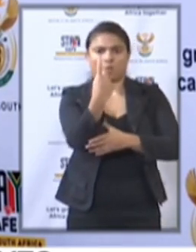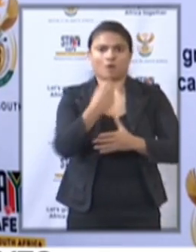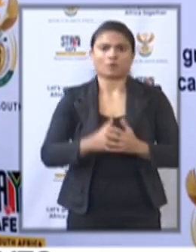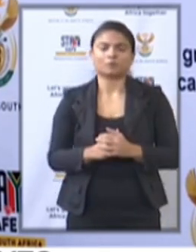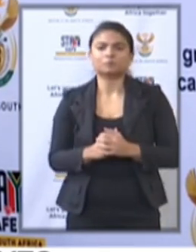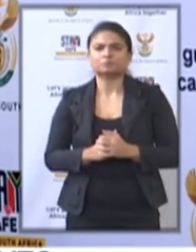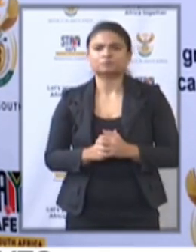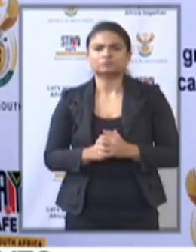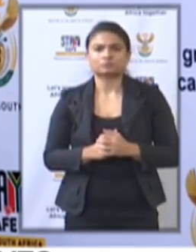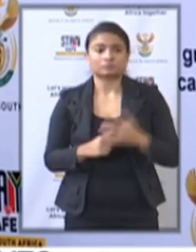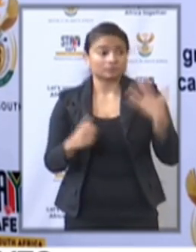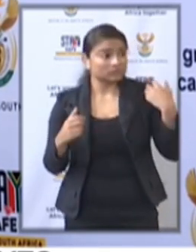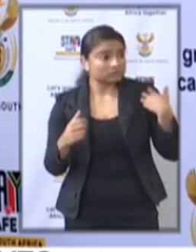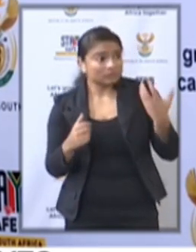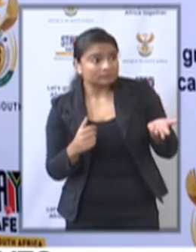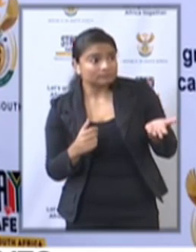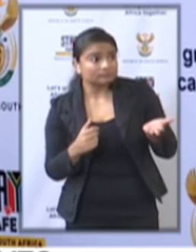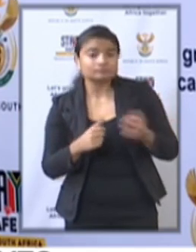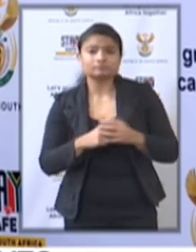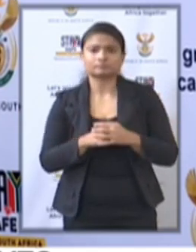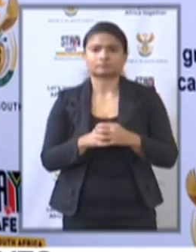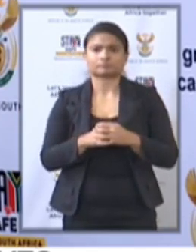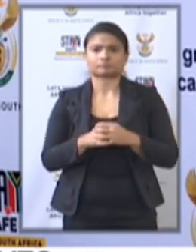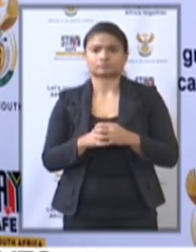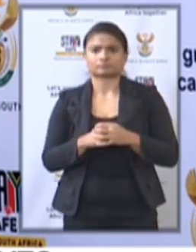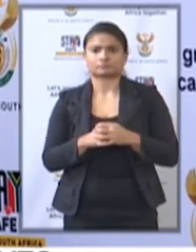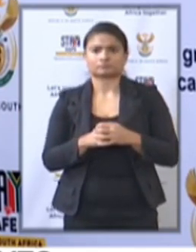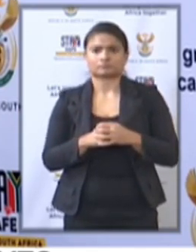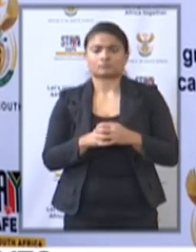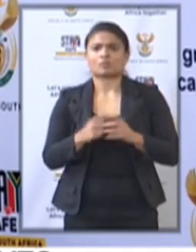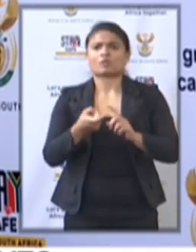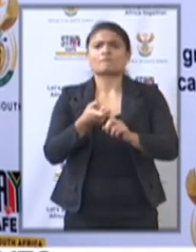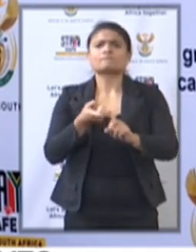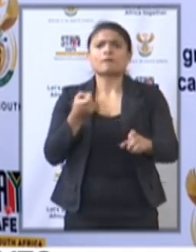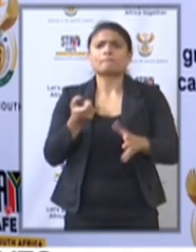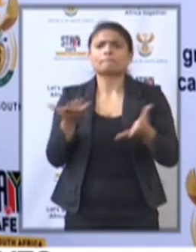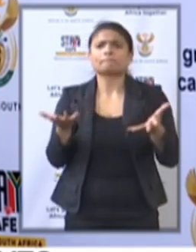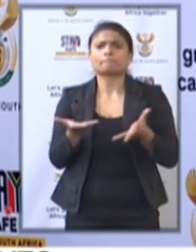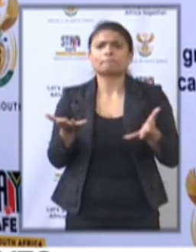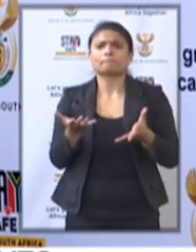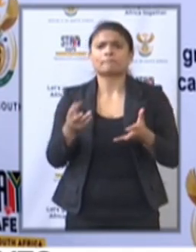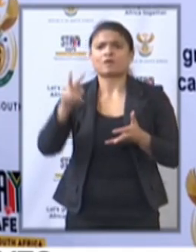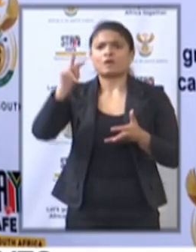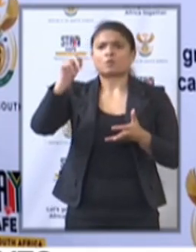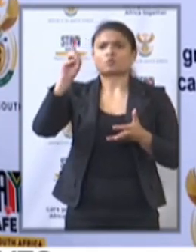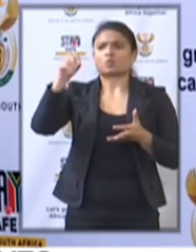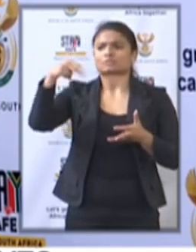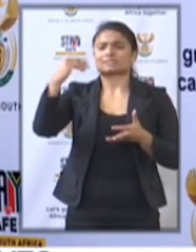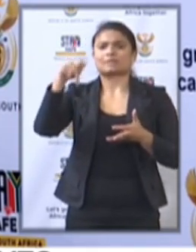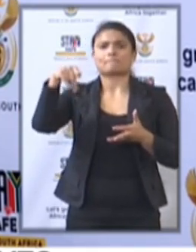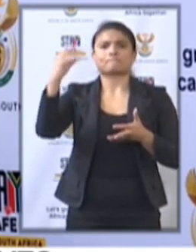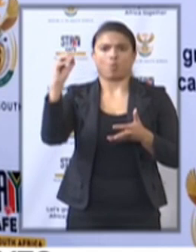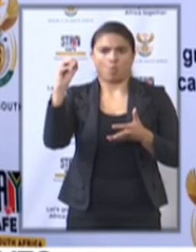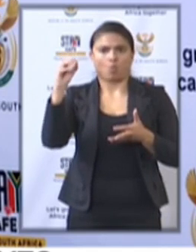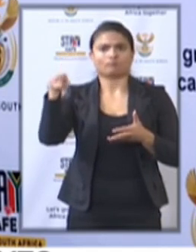Minister. Also, it is from Nosipo, who is asking if she would